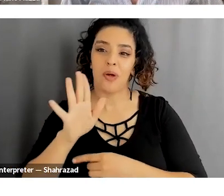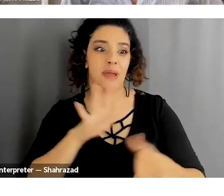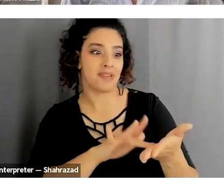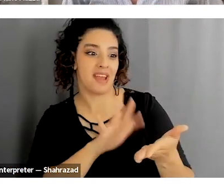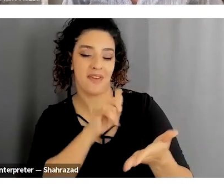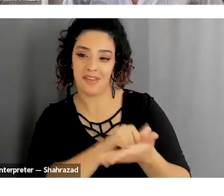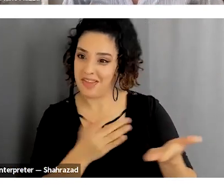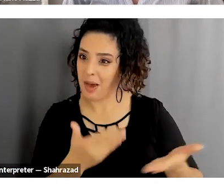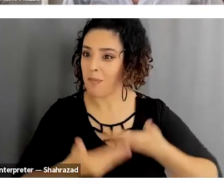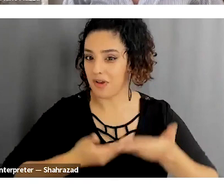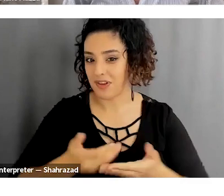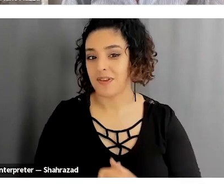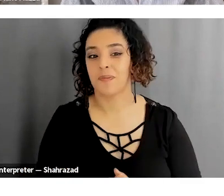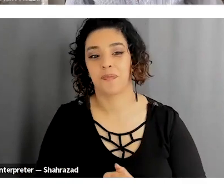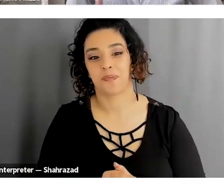How